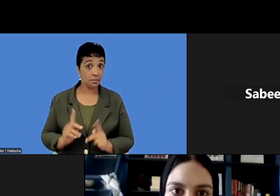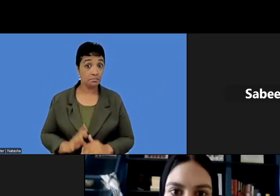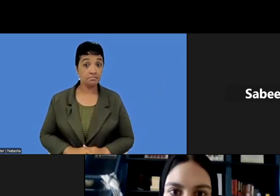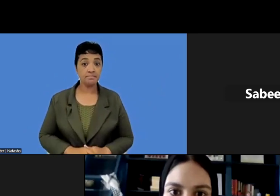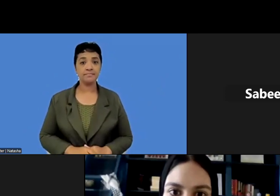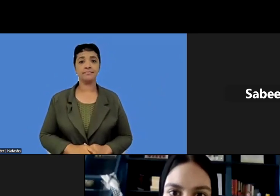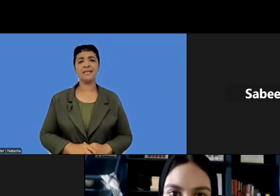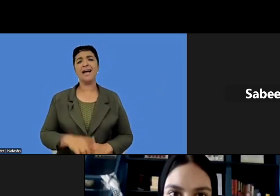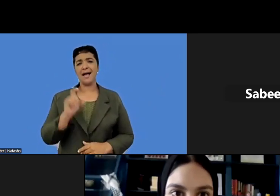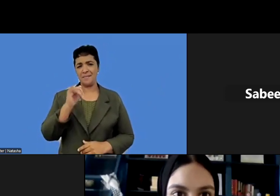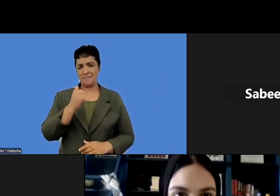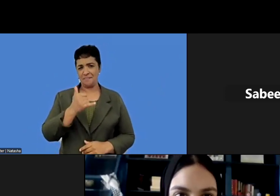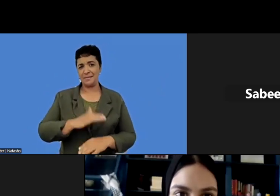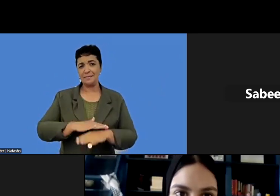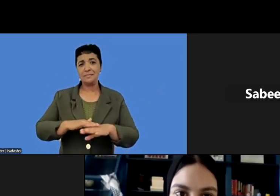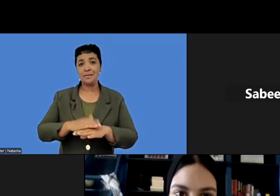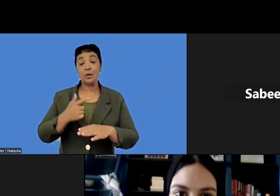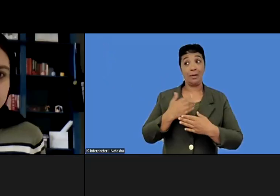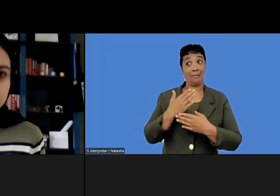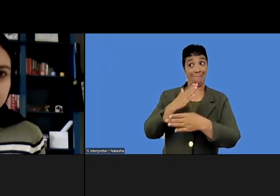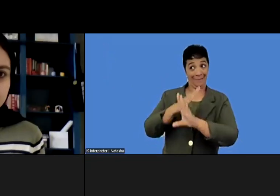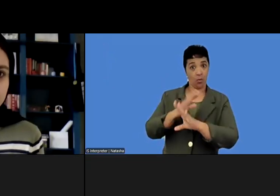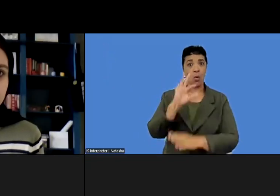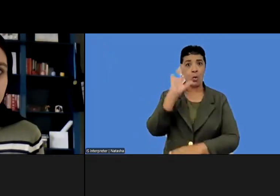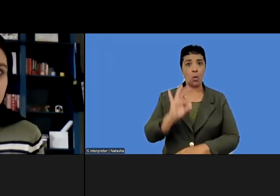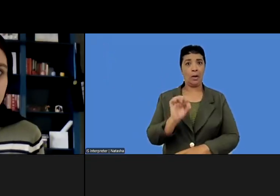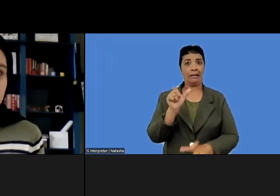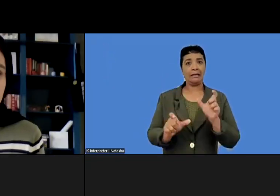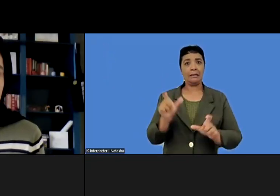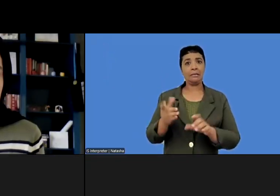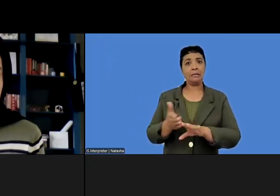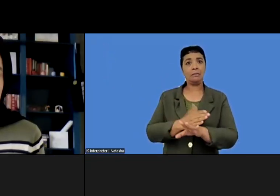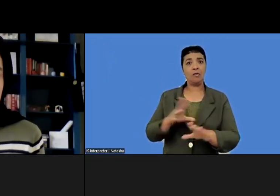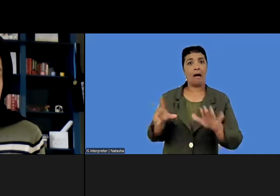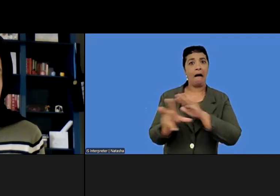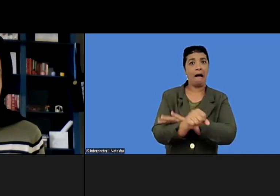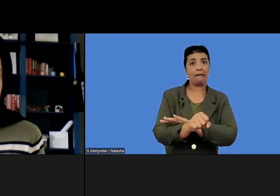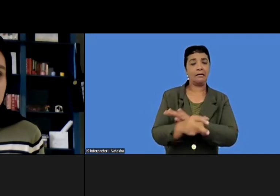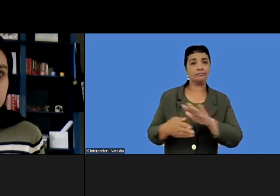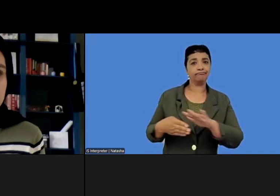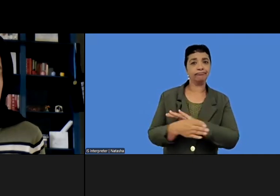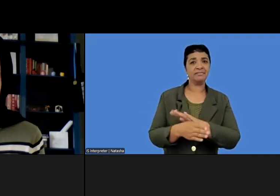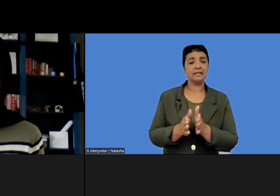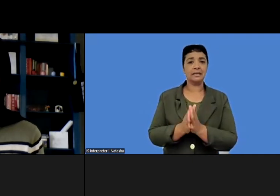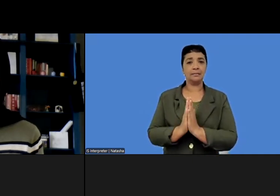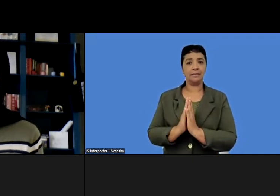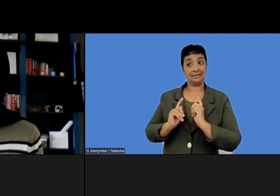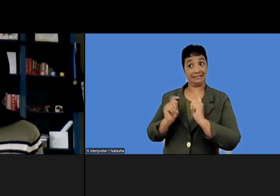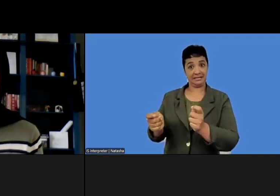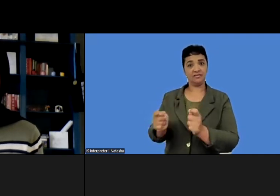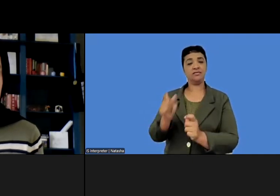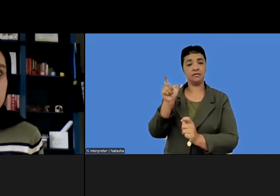sorry about that. We actually blocked that because of the hack that happened earlier. But Rita, if you could please enable that, would